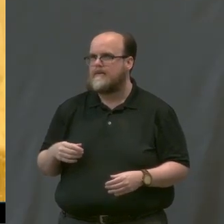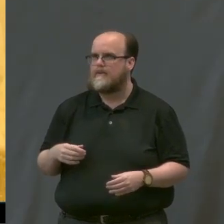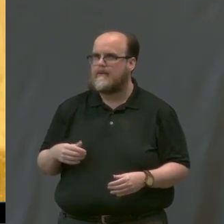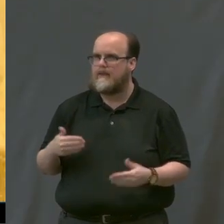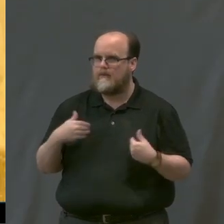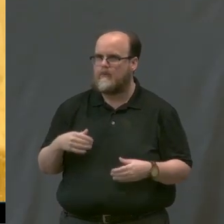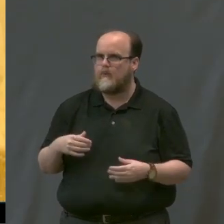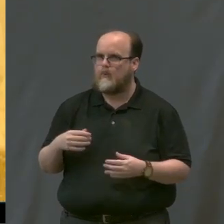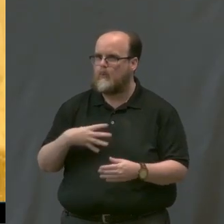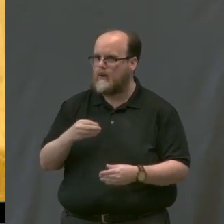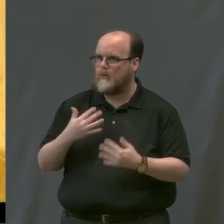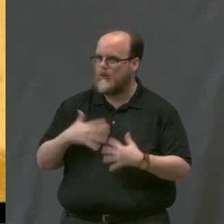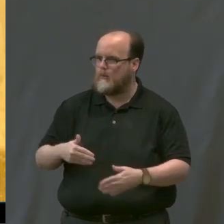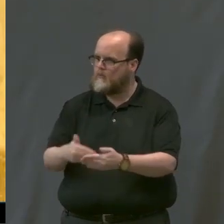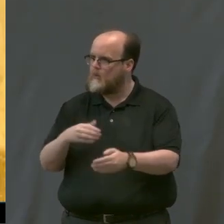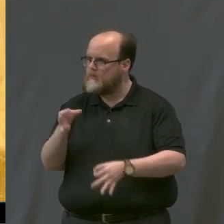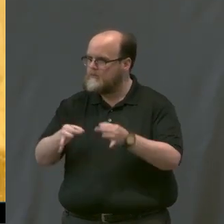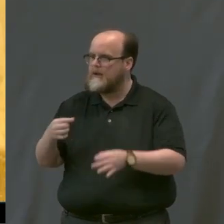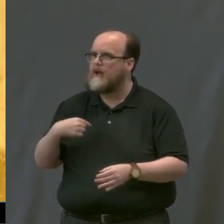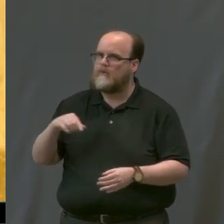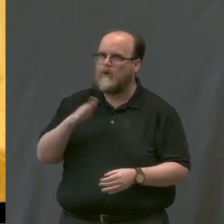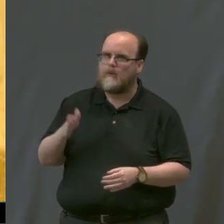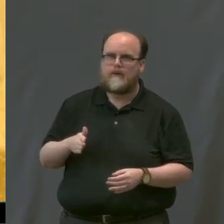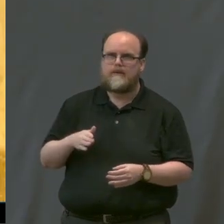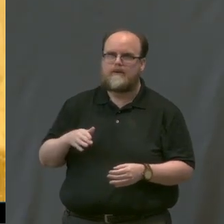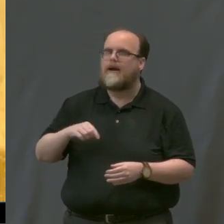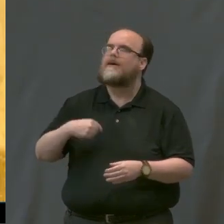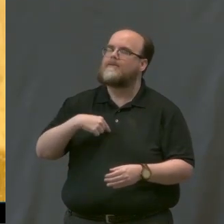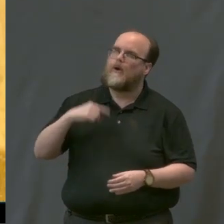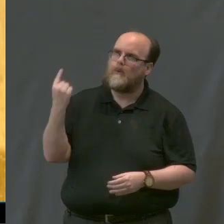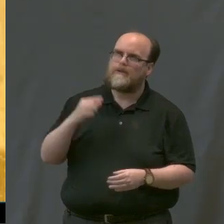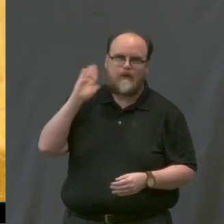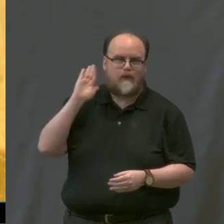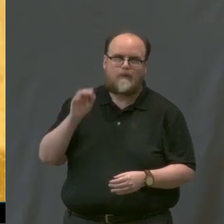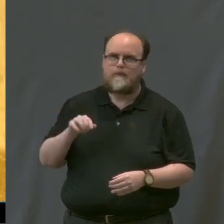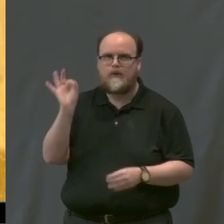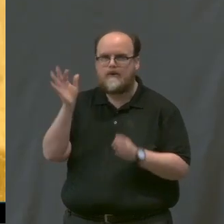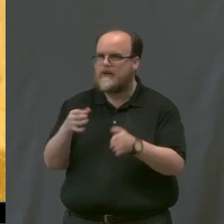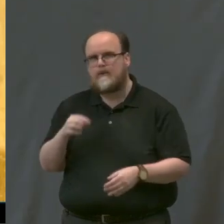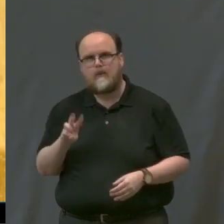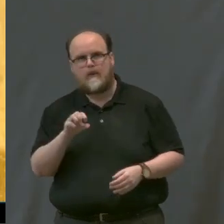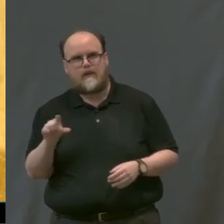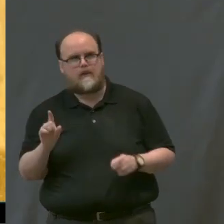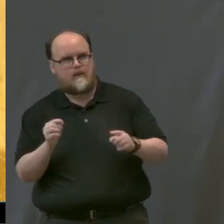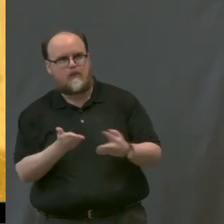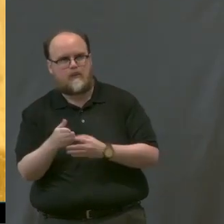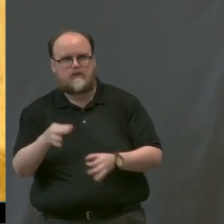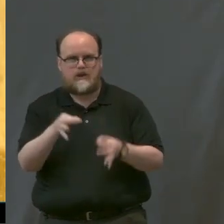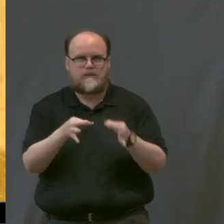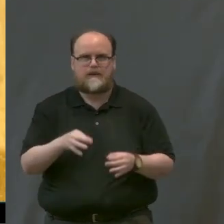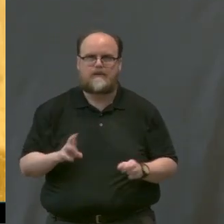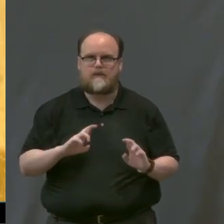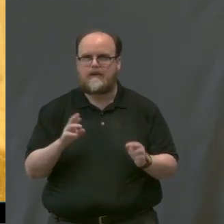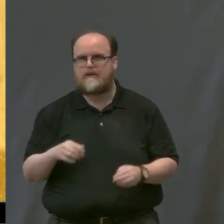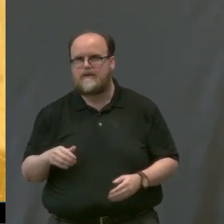before judgment. I've always heard preachers say, well, when we go through judgment, when we get ready to